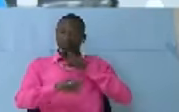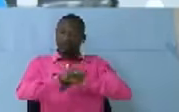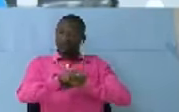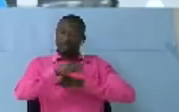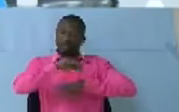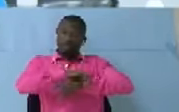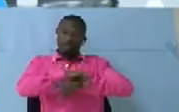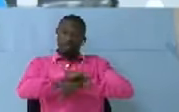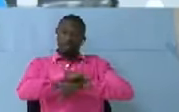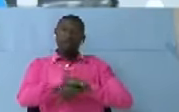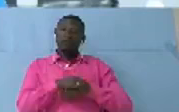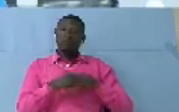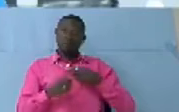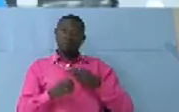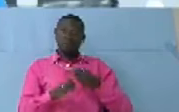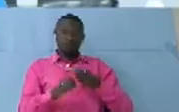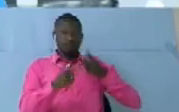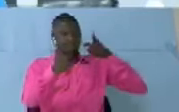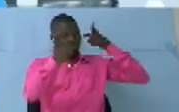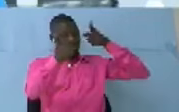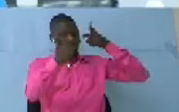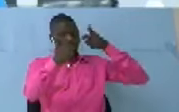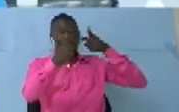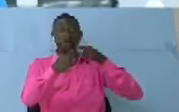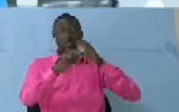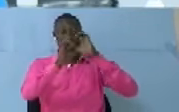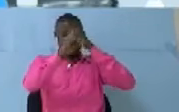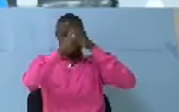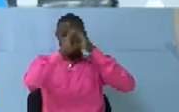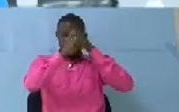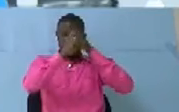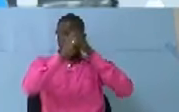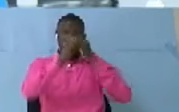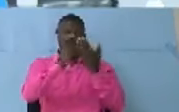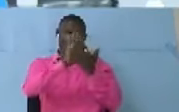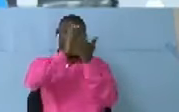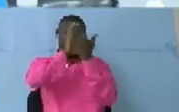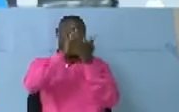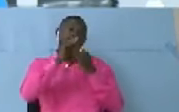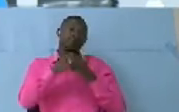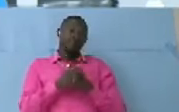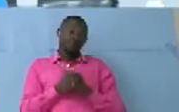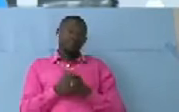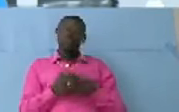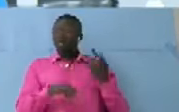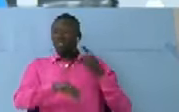chained, your camera landing Molnyato. They brought a camera.